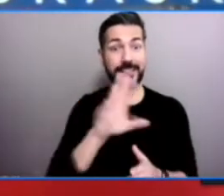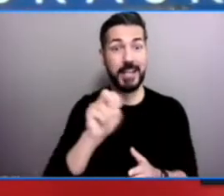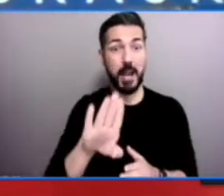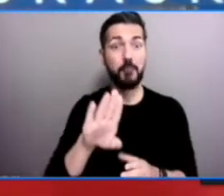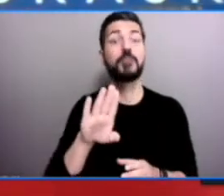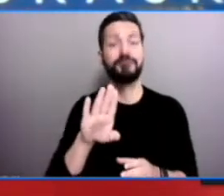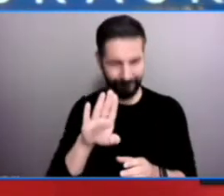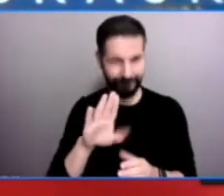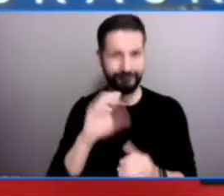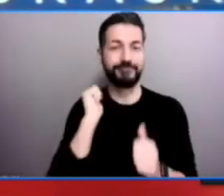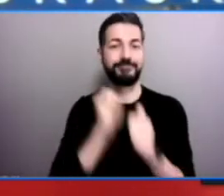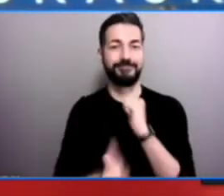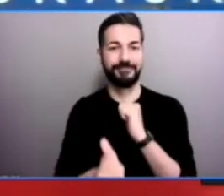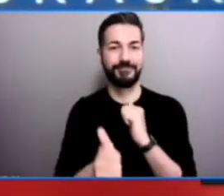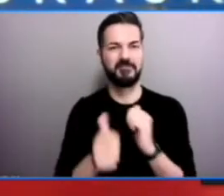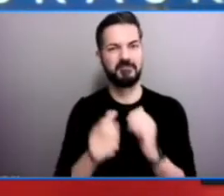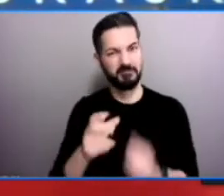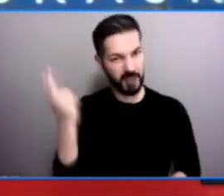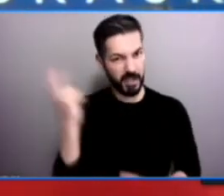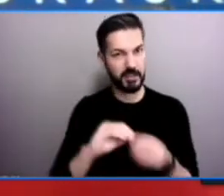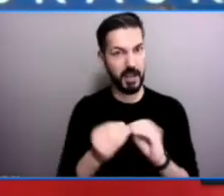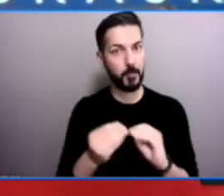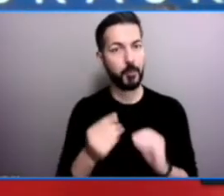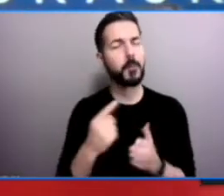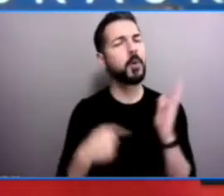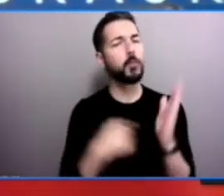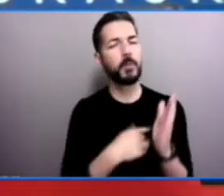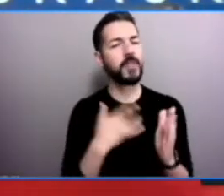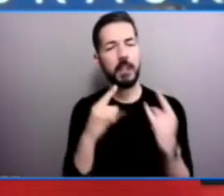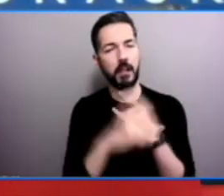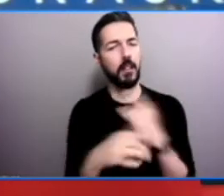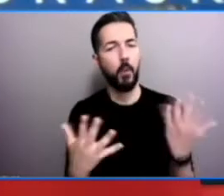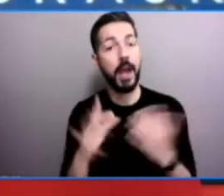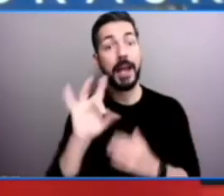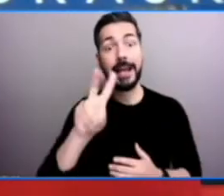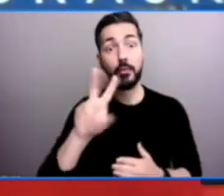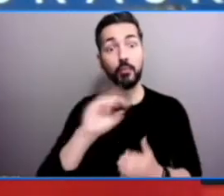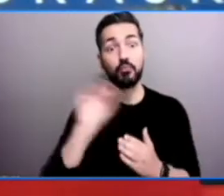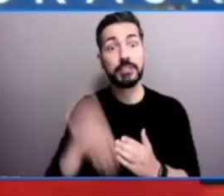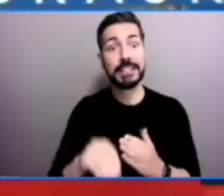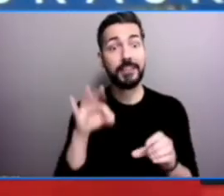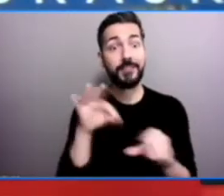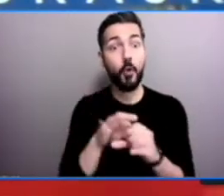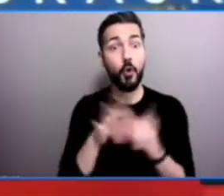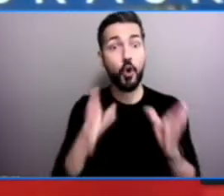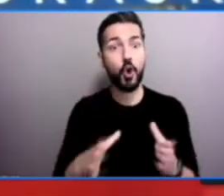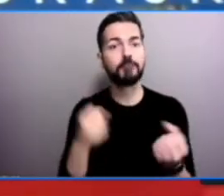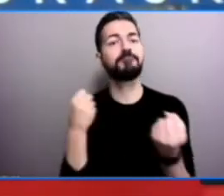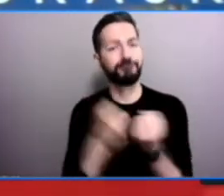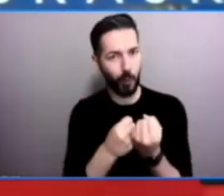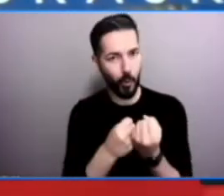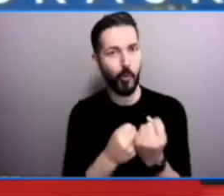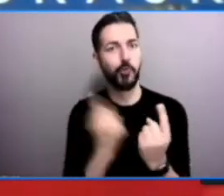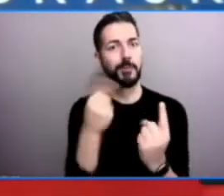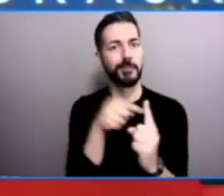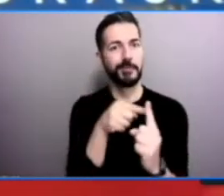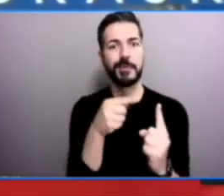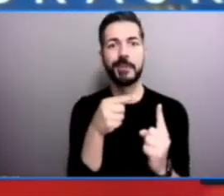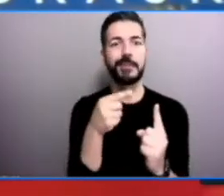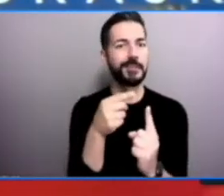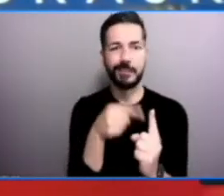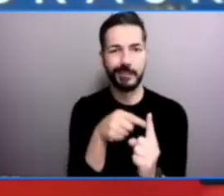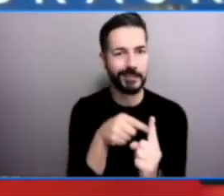is initiatives is how we get things done in Nebraska. It is where we see change. A lot of times people